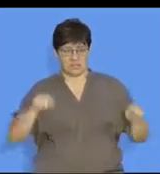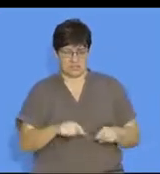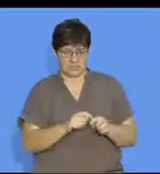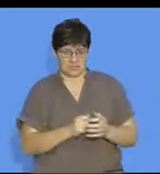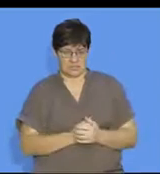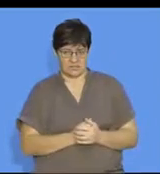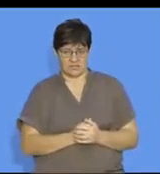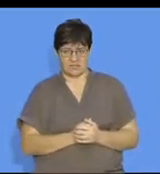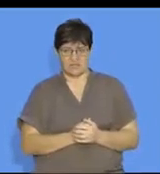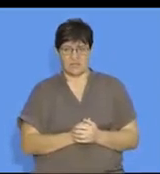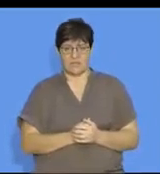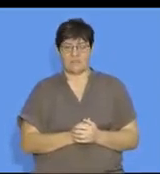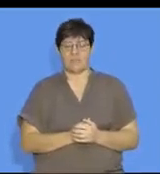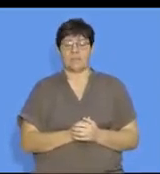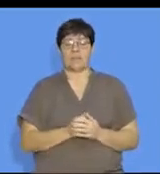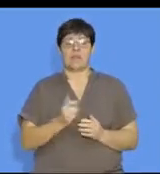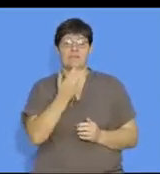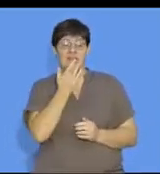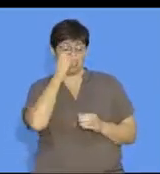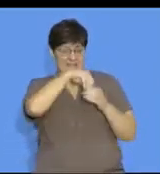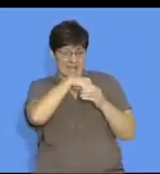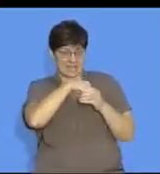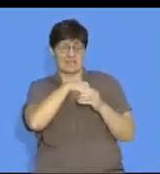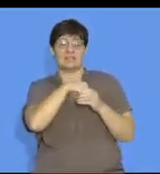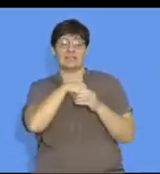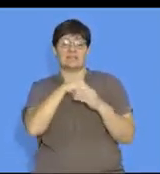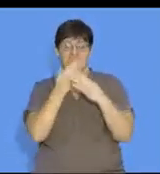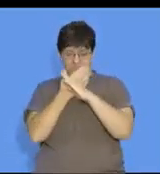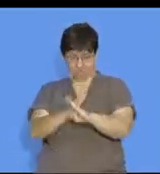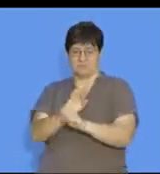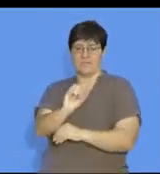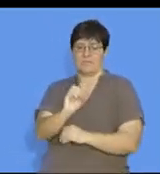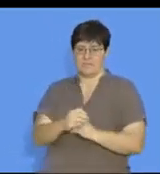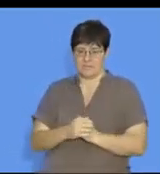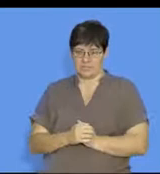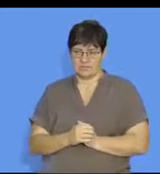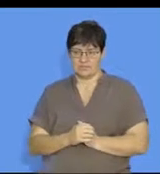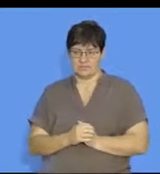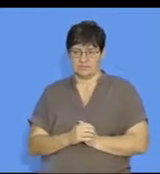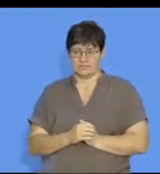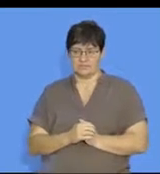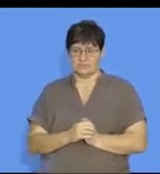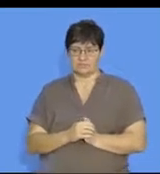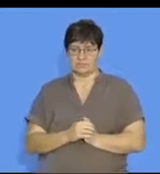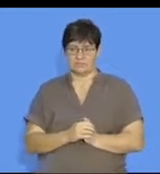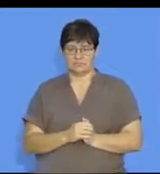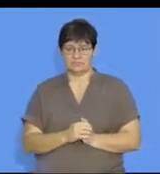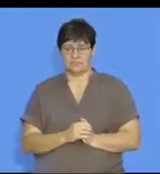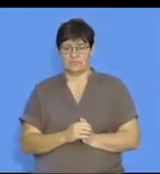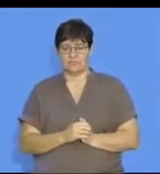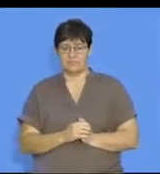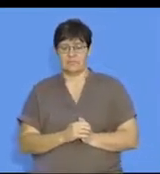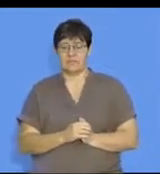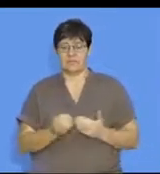Okay. So inside the battery there is resistance. Now the resistor inside the battery